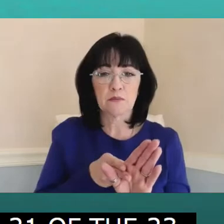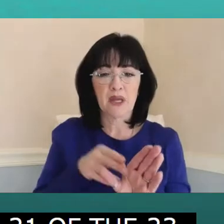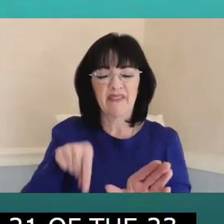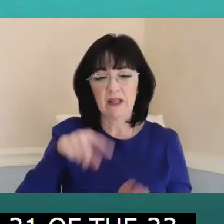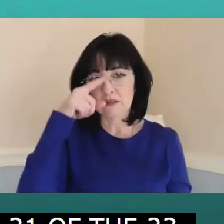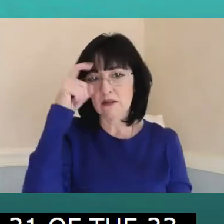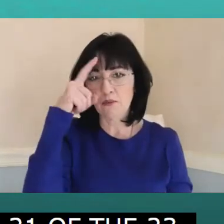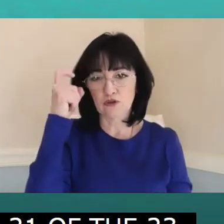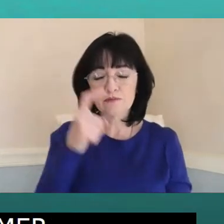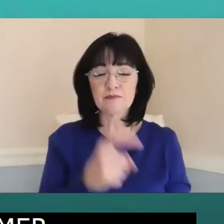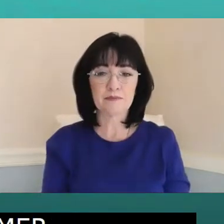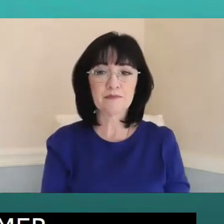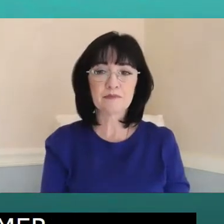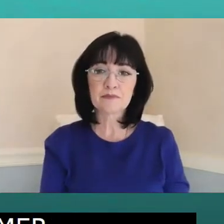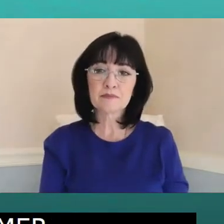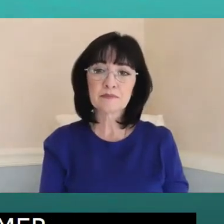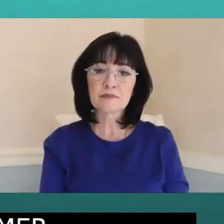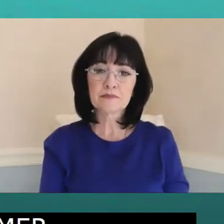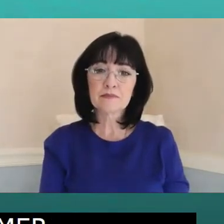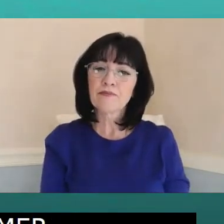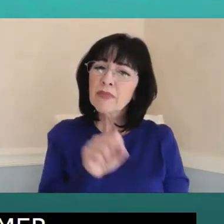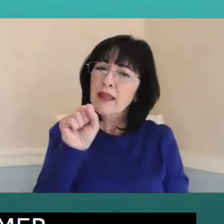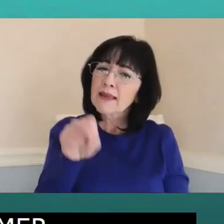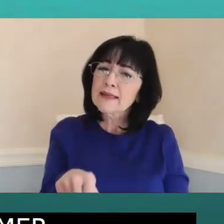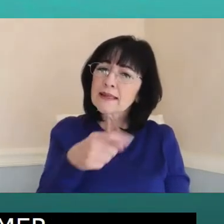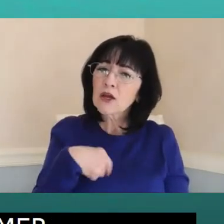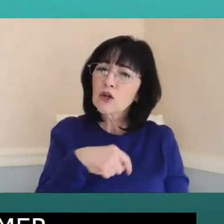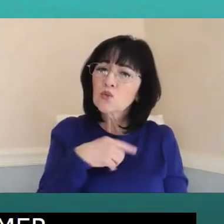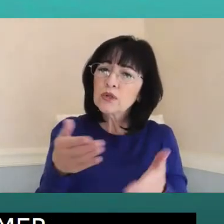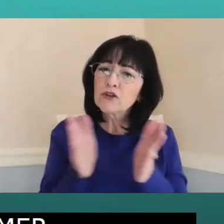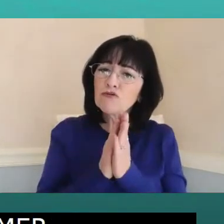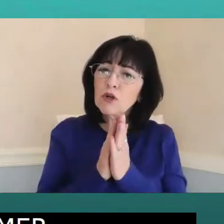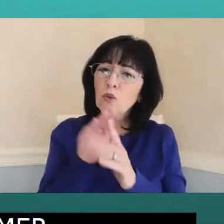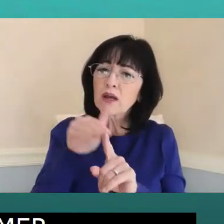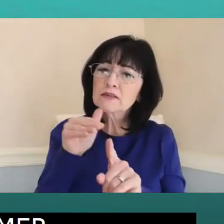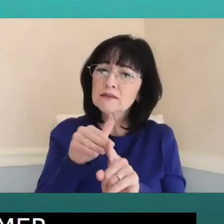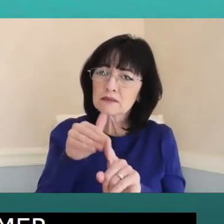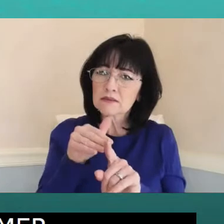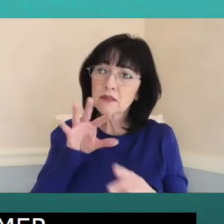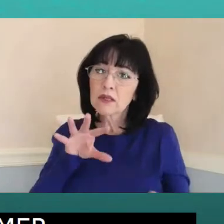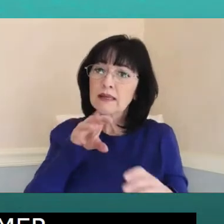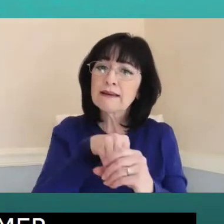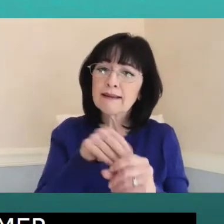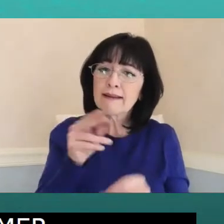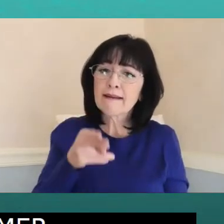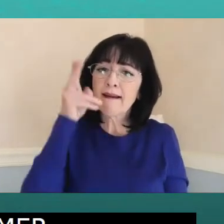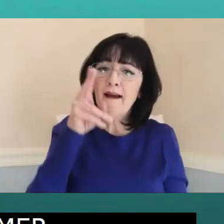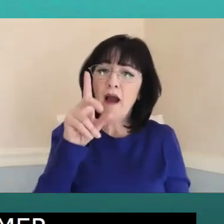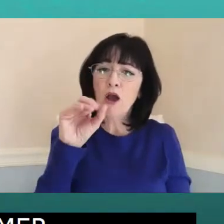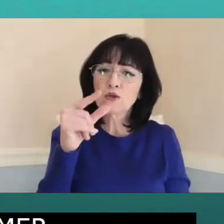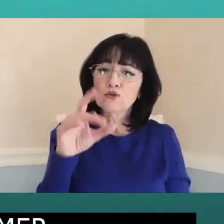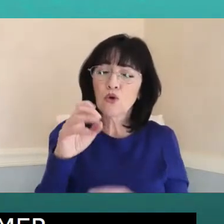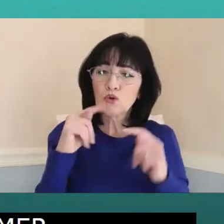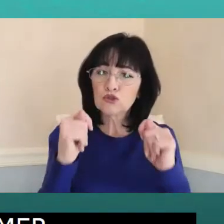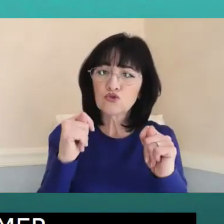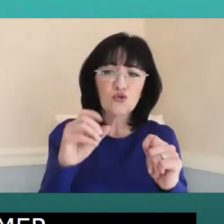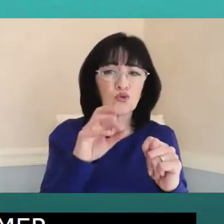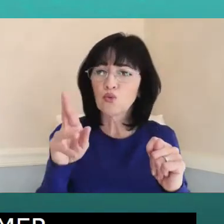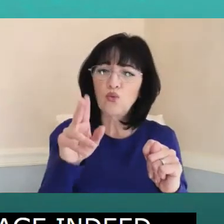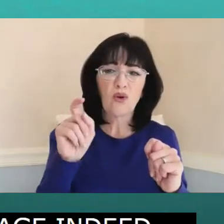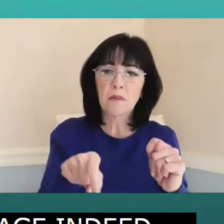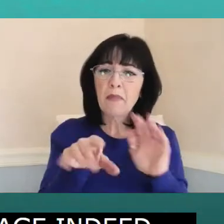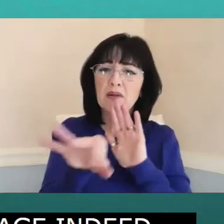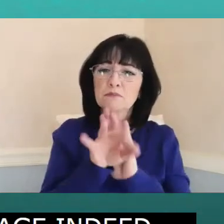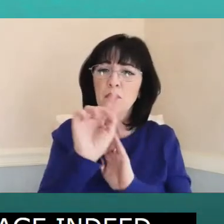Great. Can we request to have our kids engaged in high dosage tutoring, or do they need to be identified by the